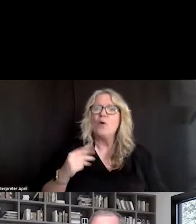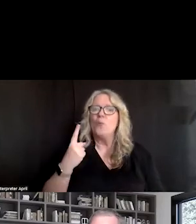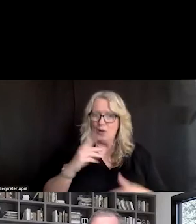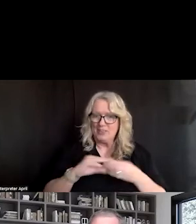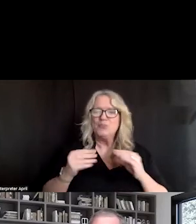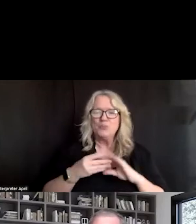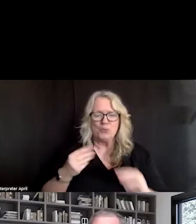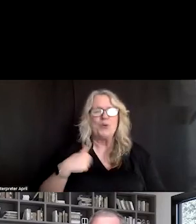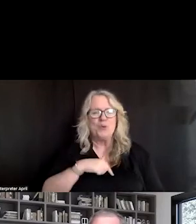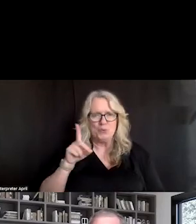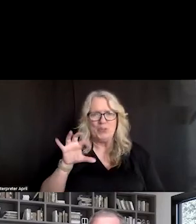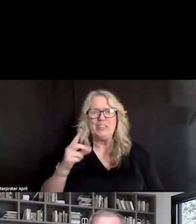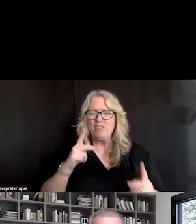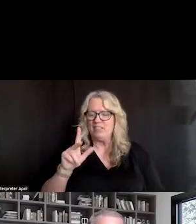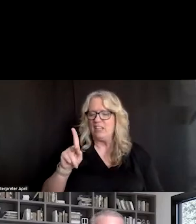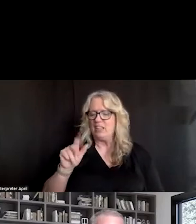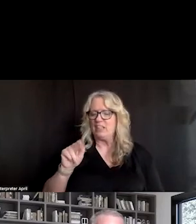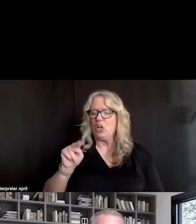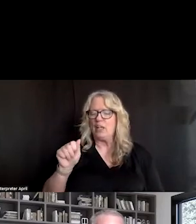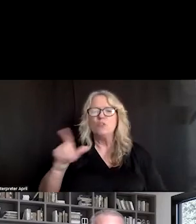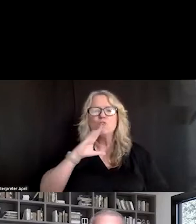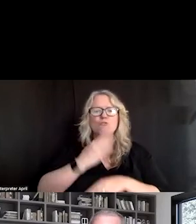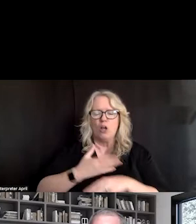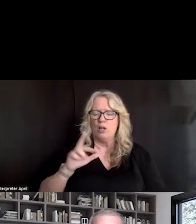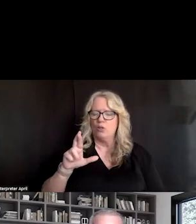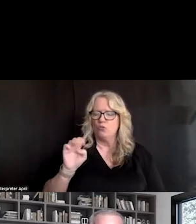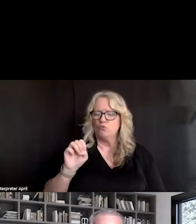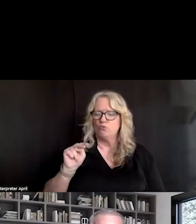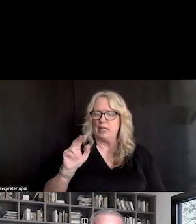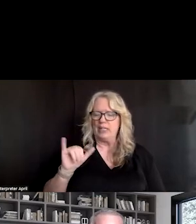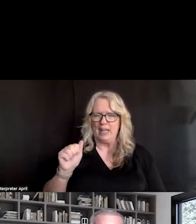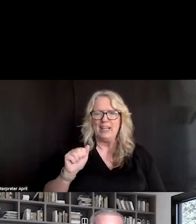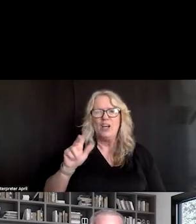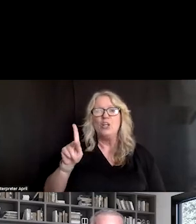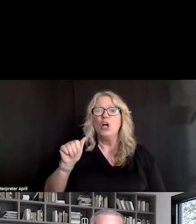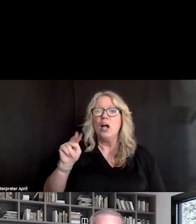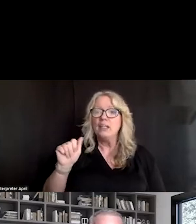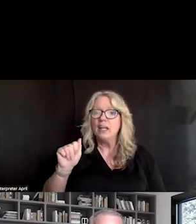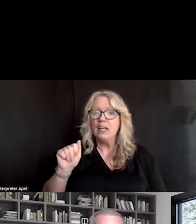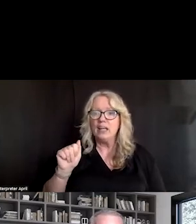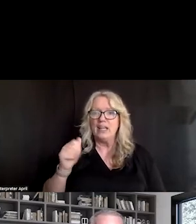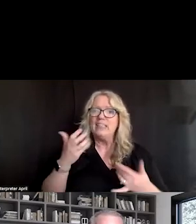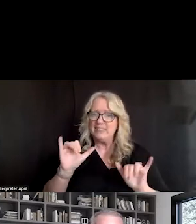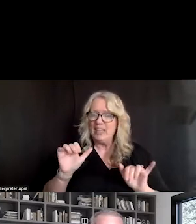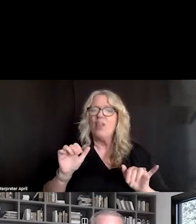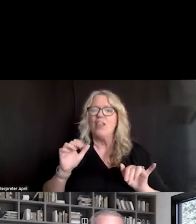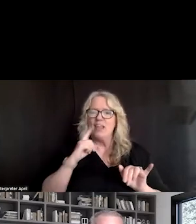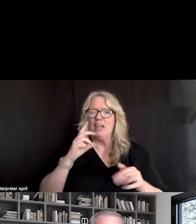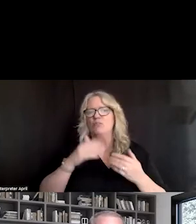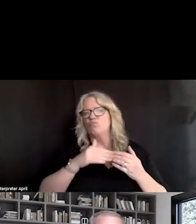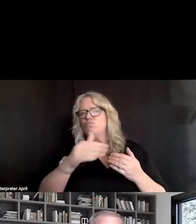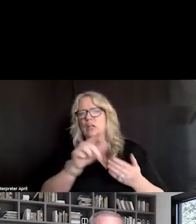visit Kana and her daughter Raina back, which that story is Kana's still coming in the weeks